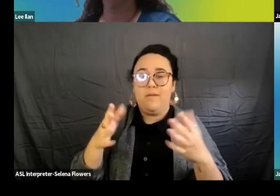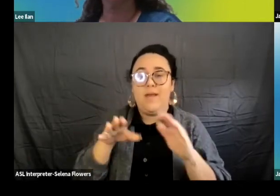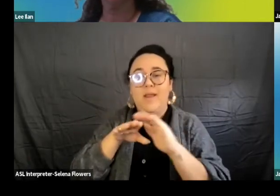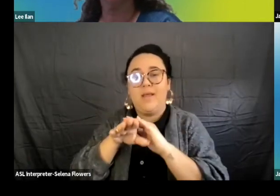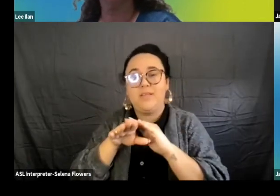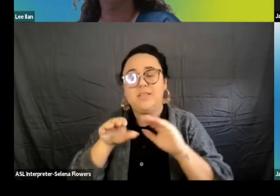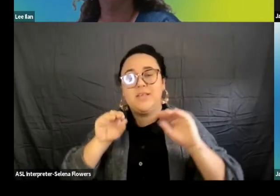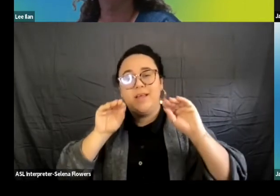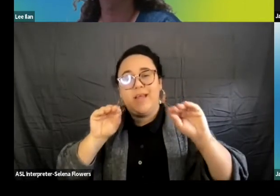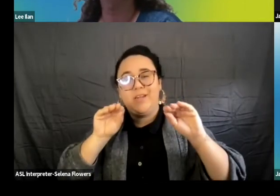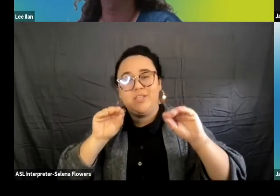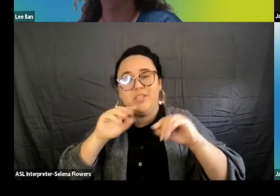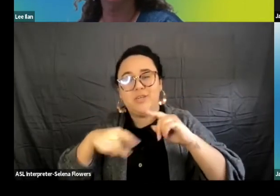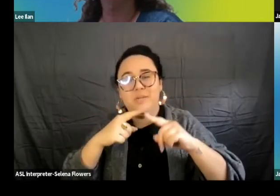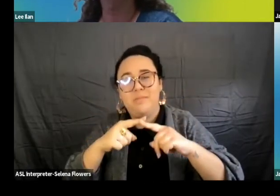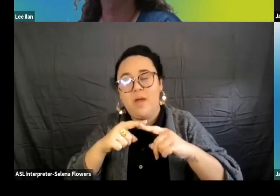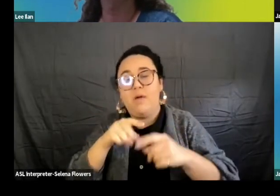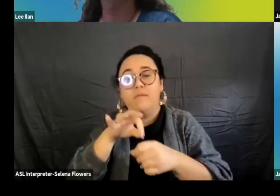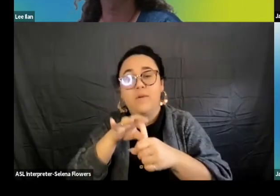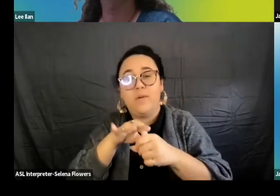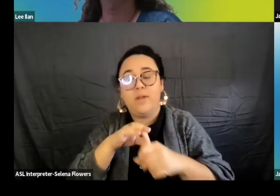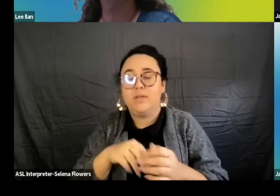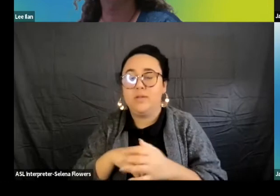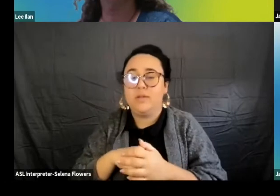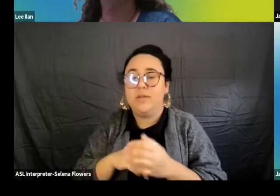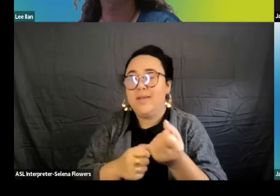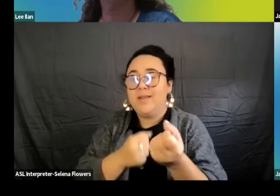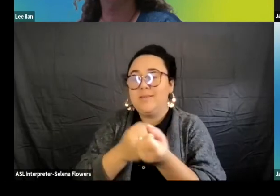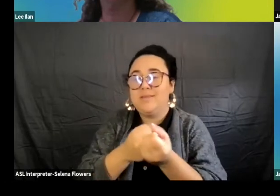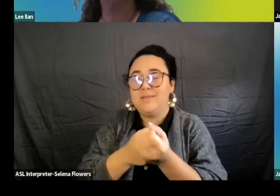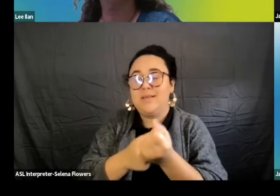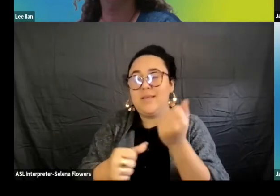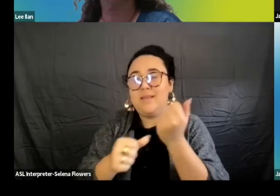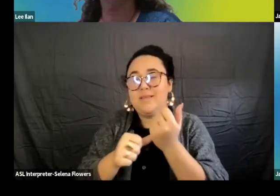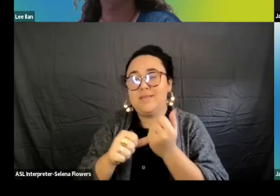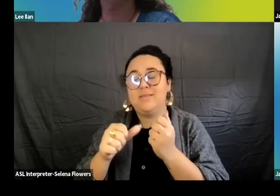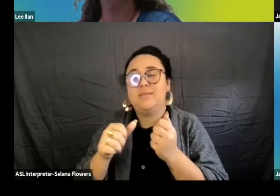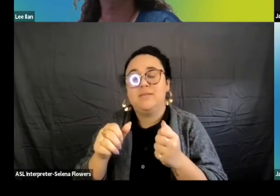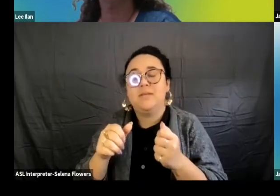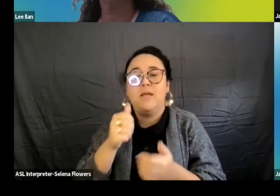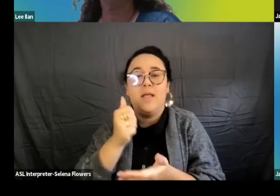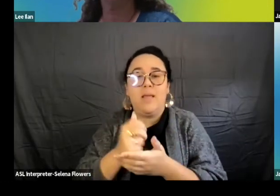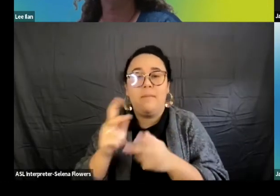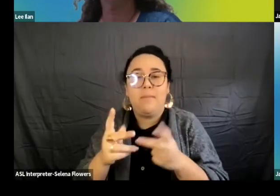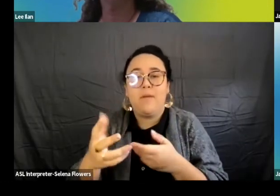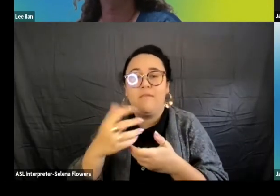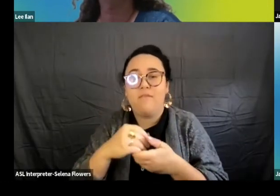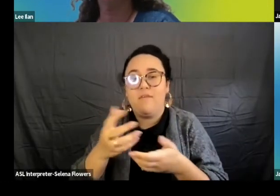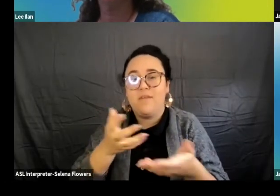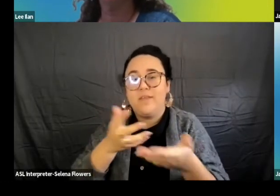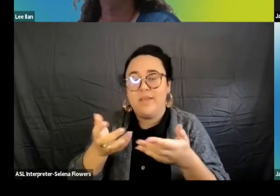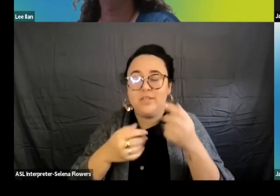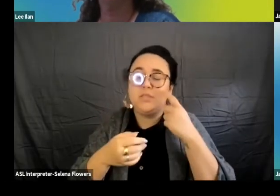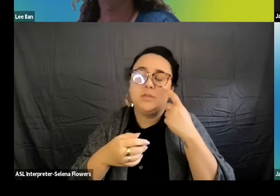to education around voting and assist in getting folks engaged. And so for years we